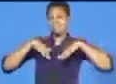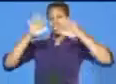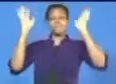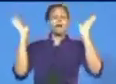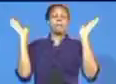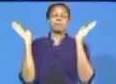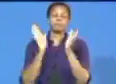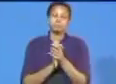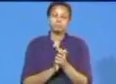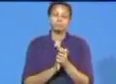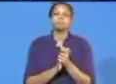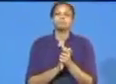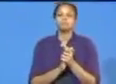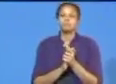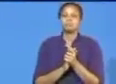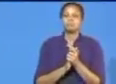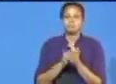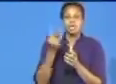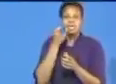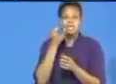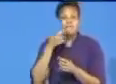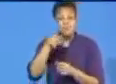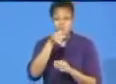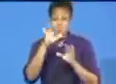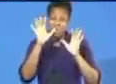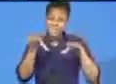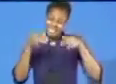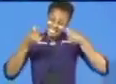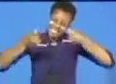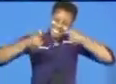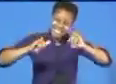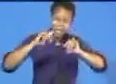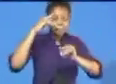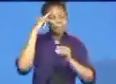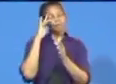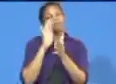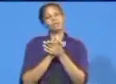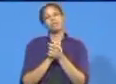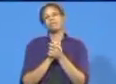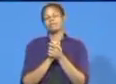yourself, if you can still believe,